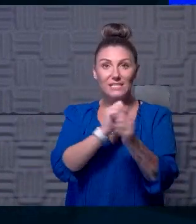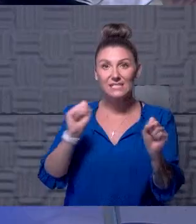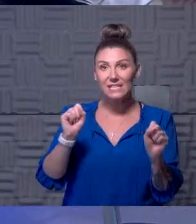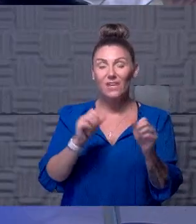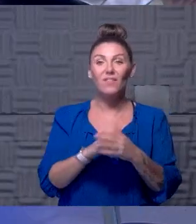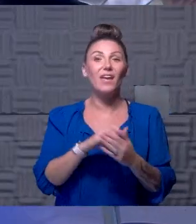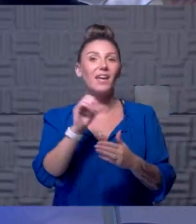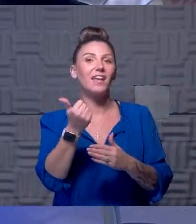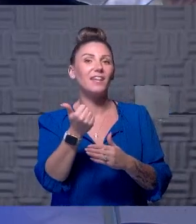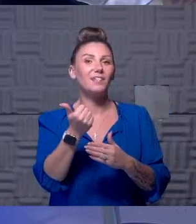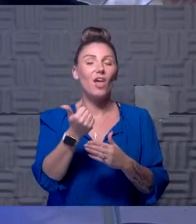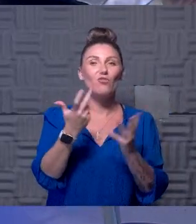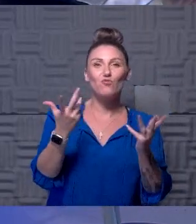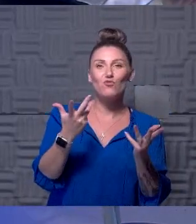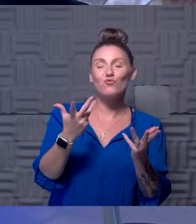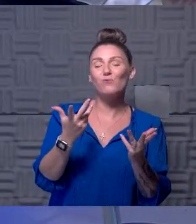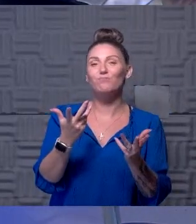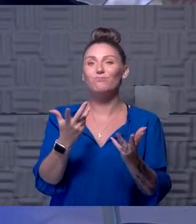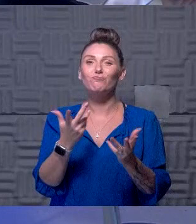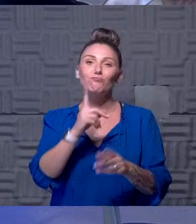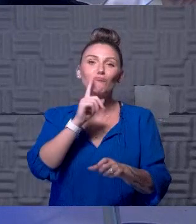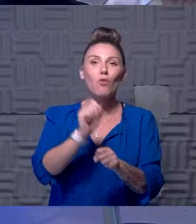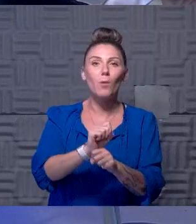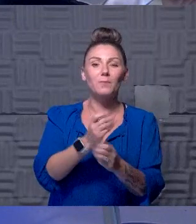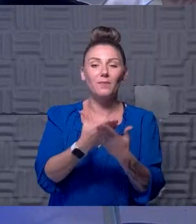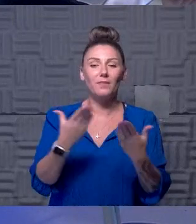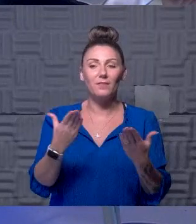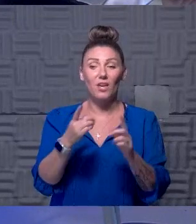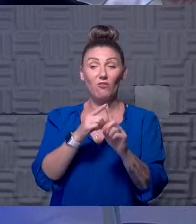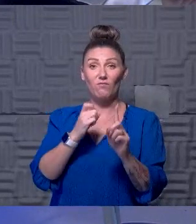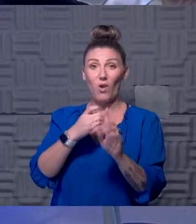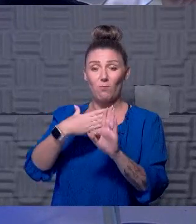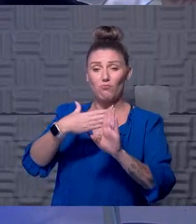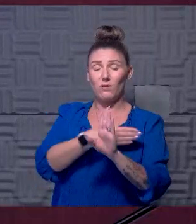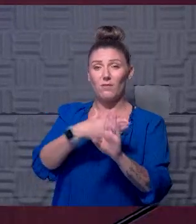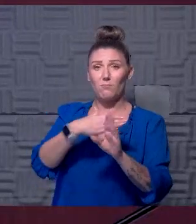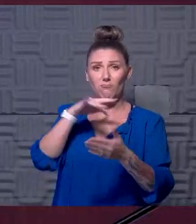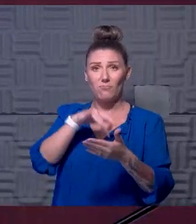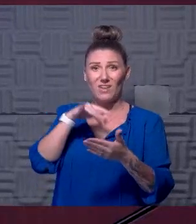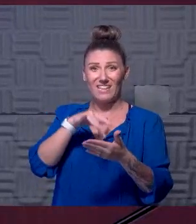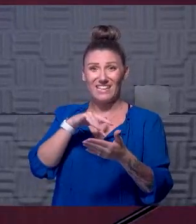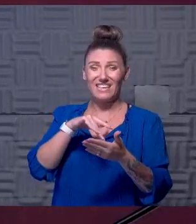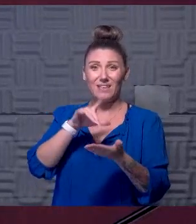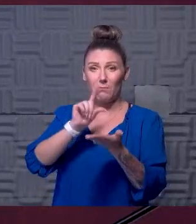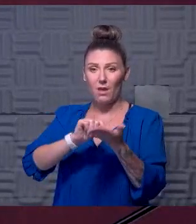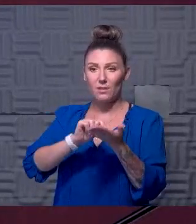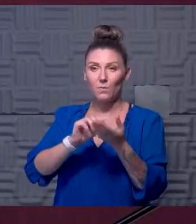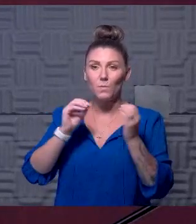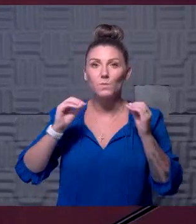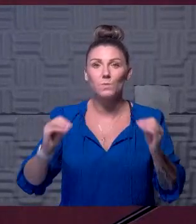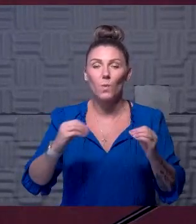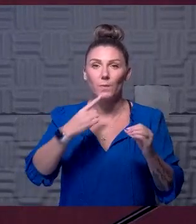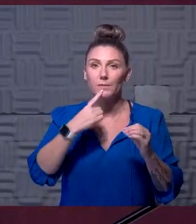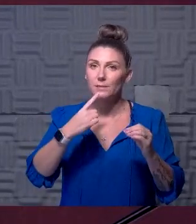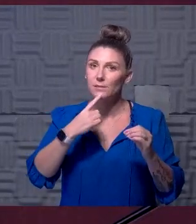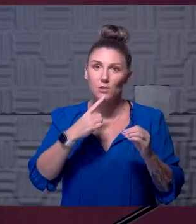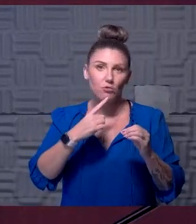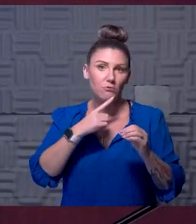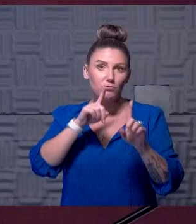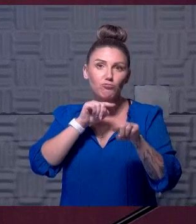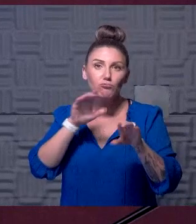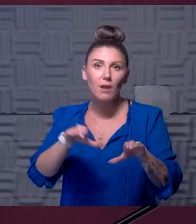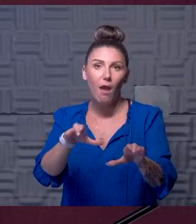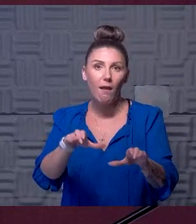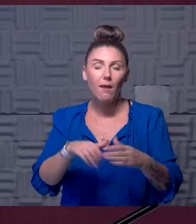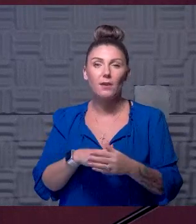another reassuring thing from the preliminary study that was published in Lancet, there was no serious adverse events in